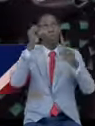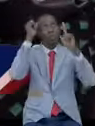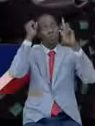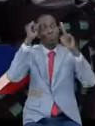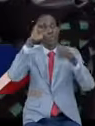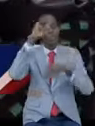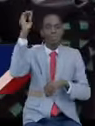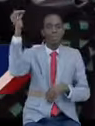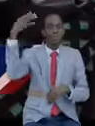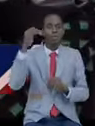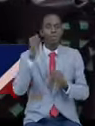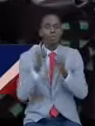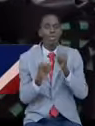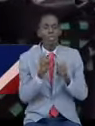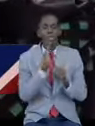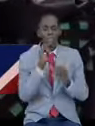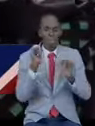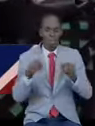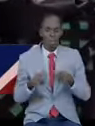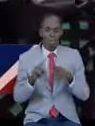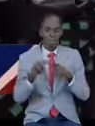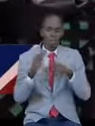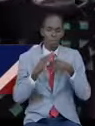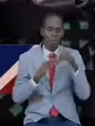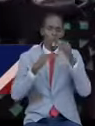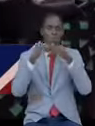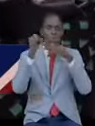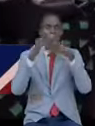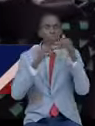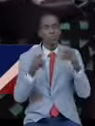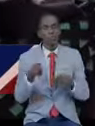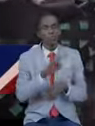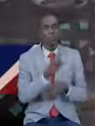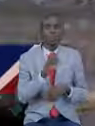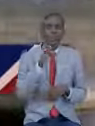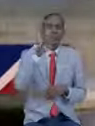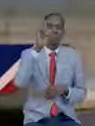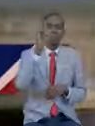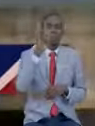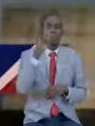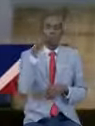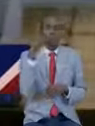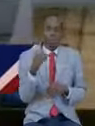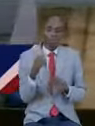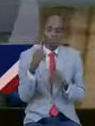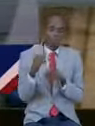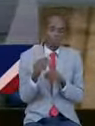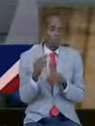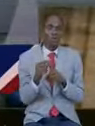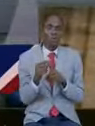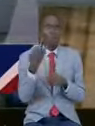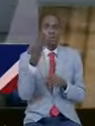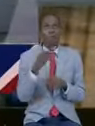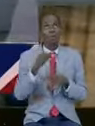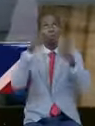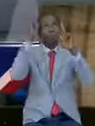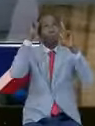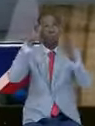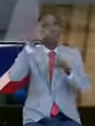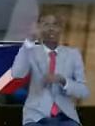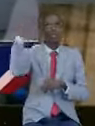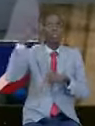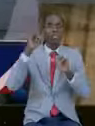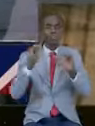is able to build you up. The word of his grace,